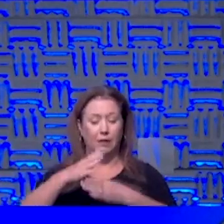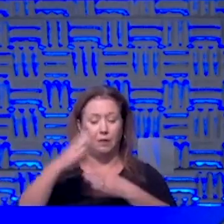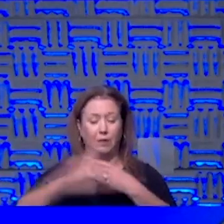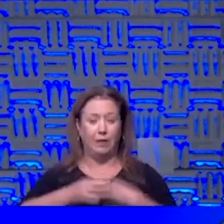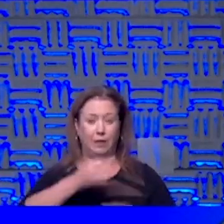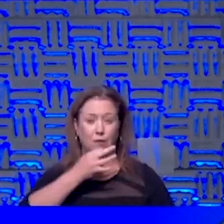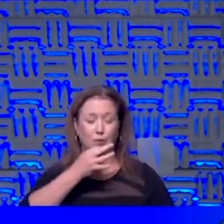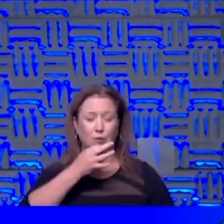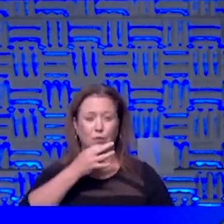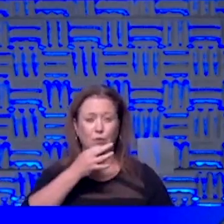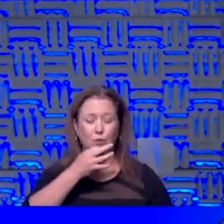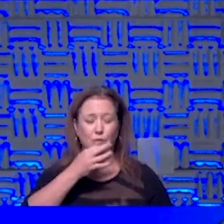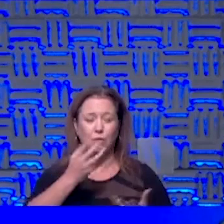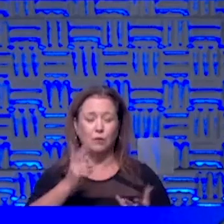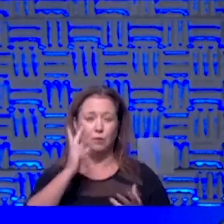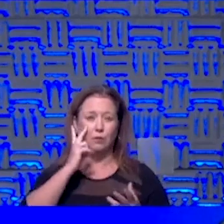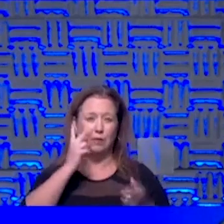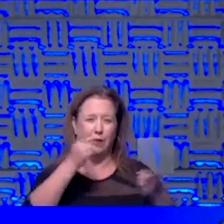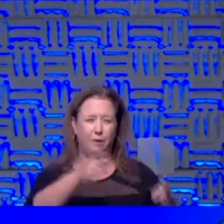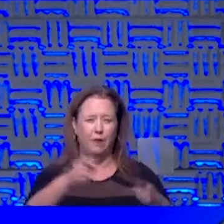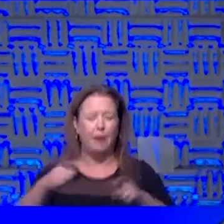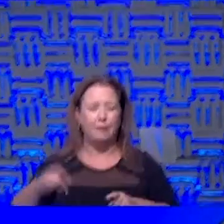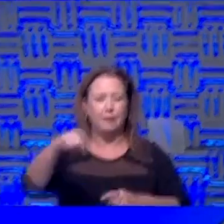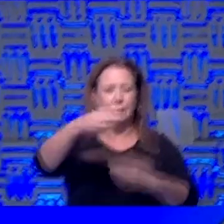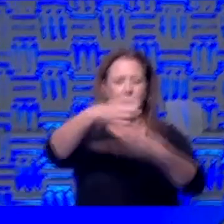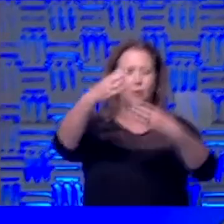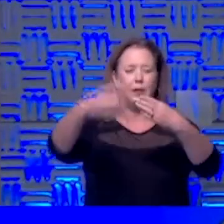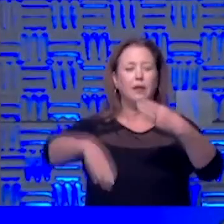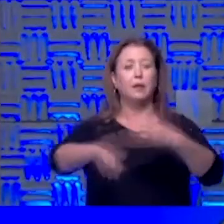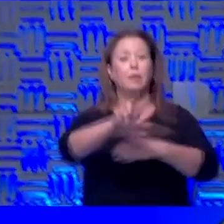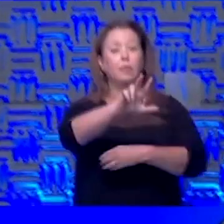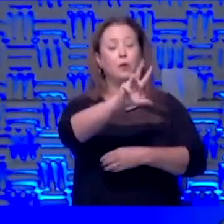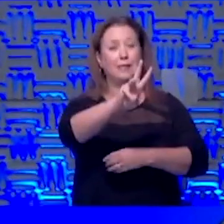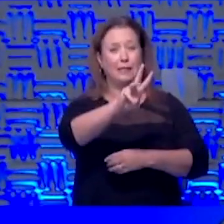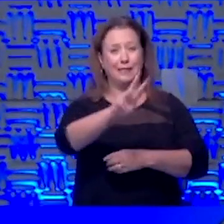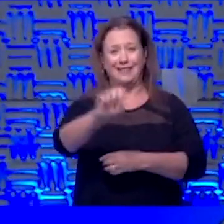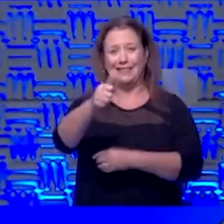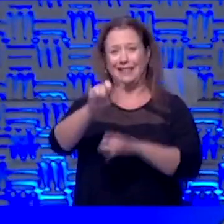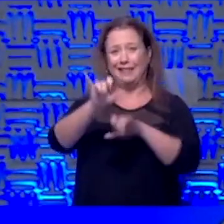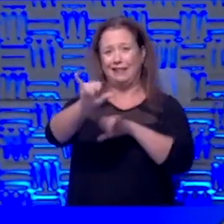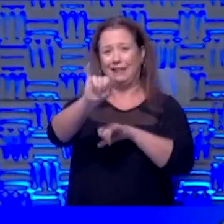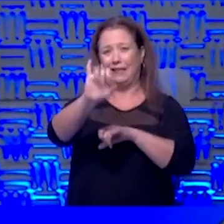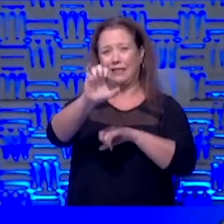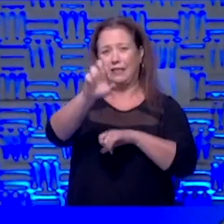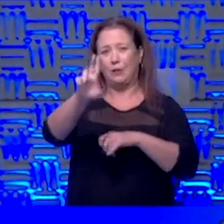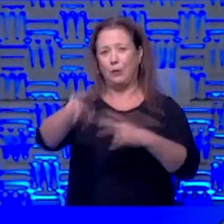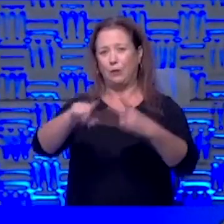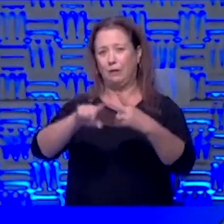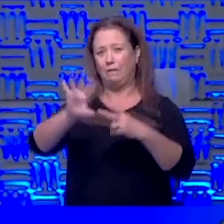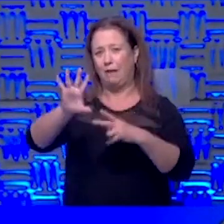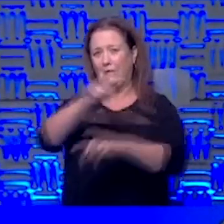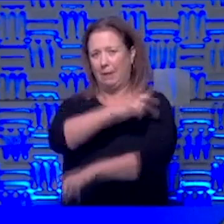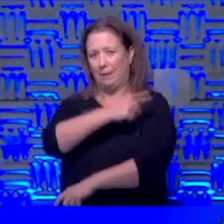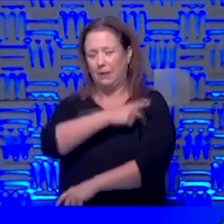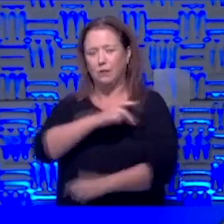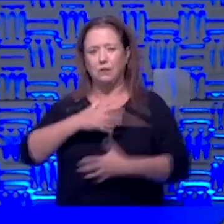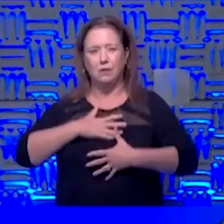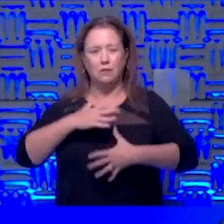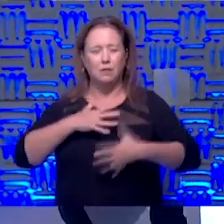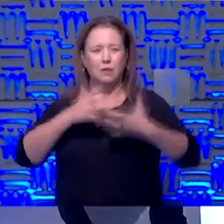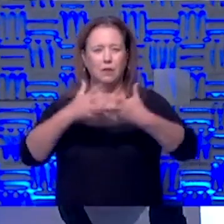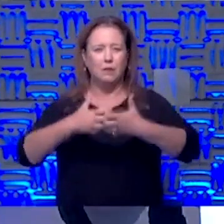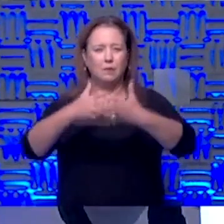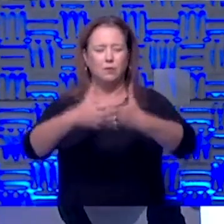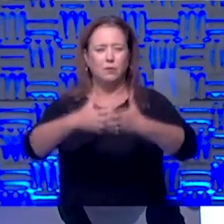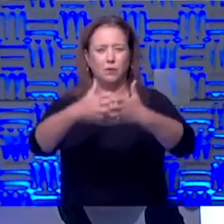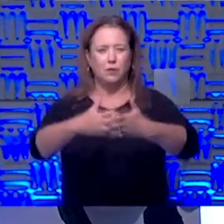up, obviously, so let's see what goes on from there. Of those 36, 10 are in the ICU and 5 are on the vents. Yeah, so